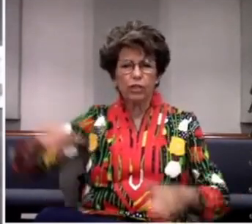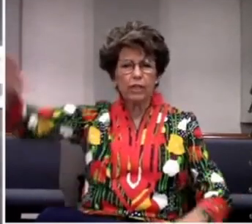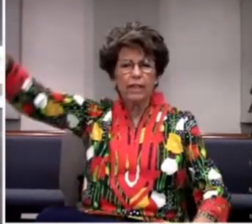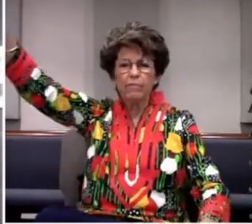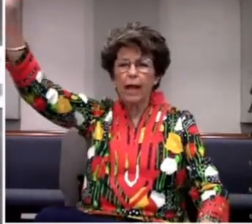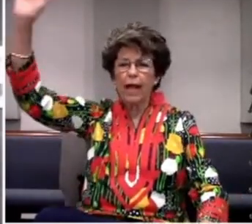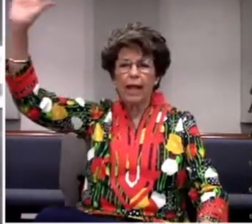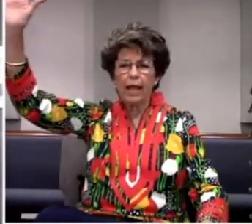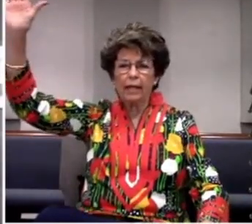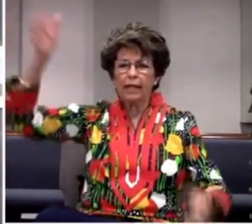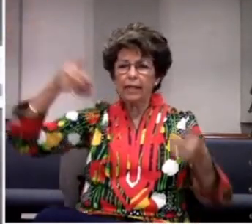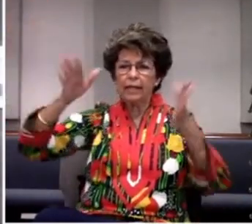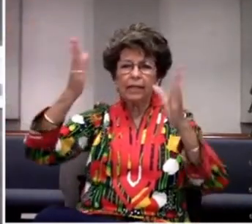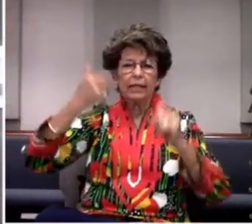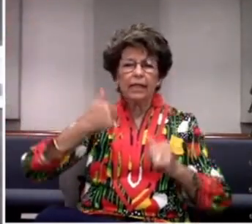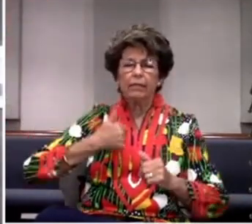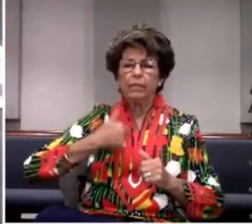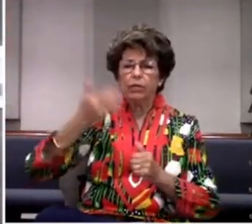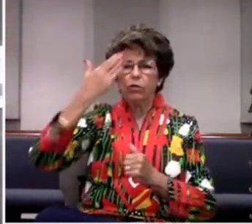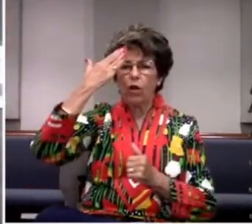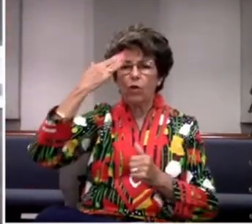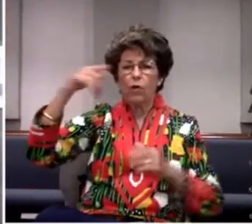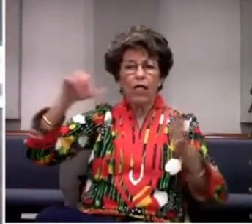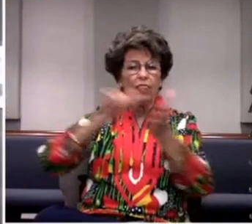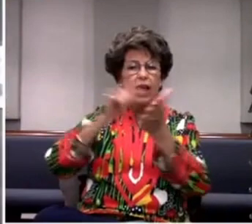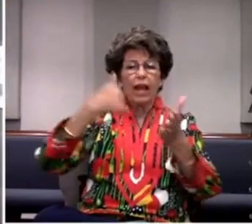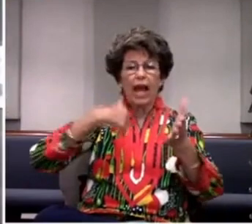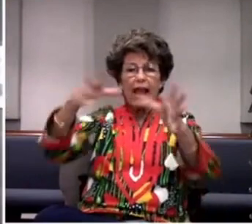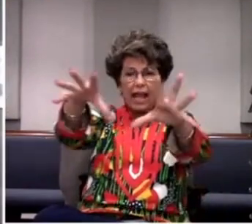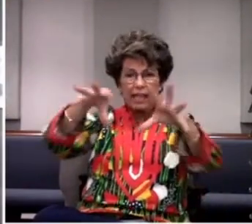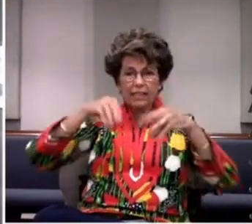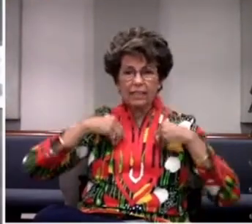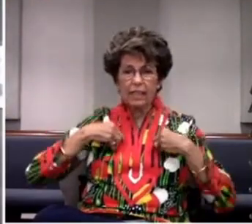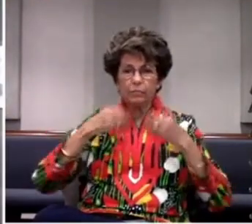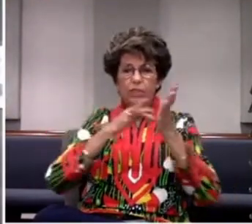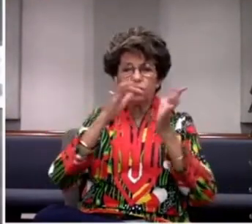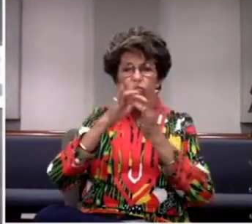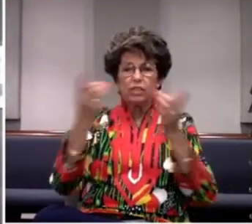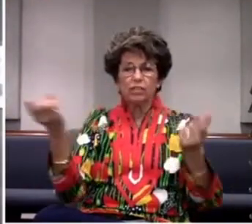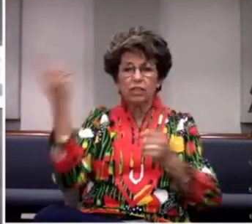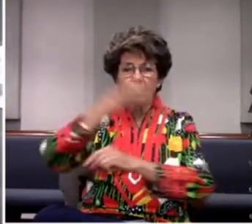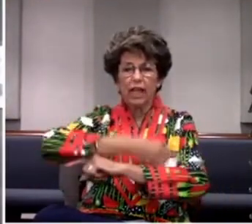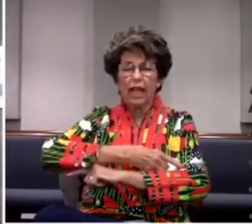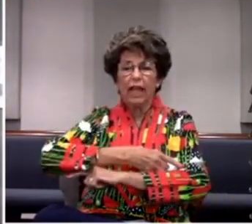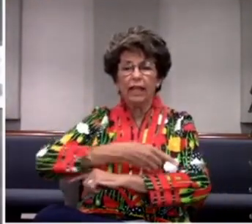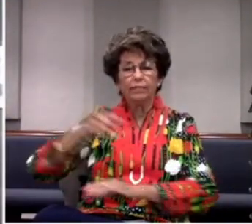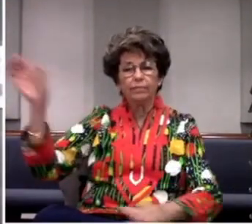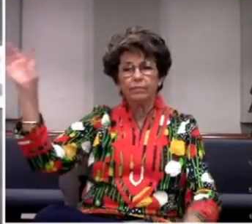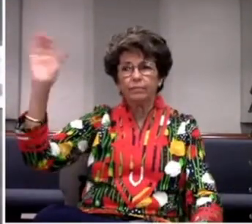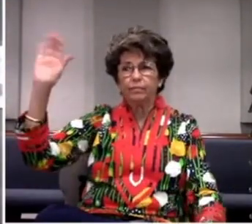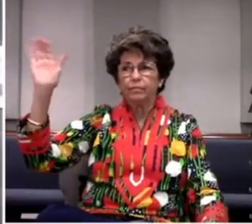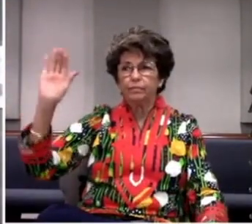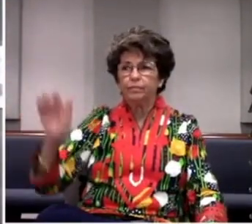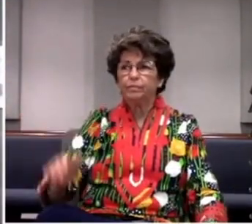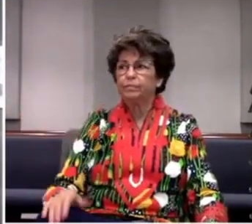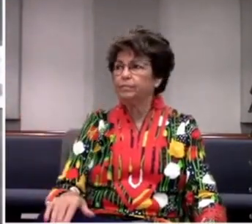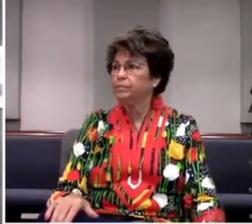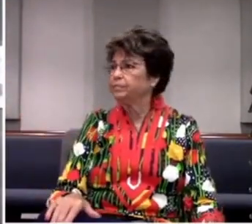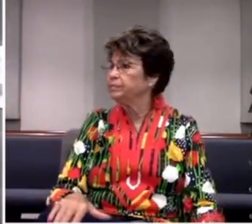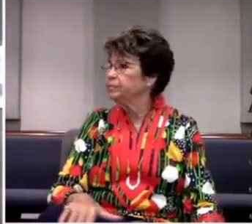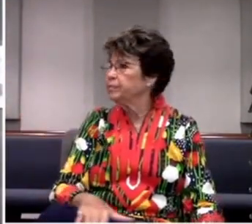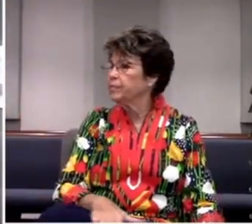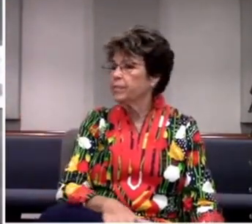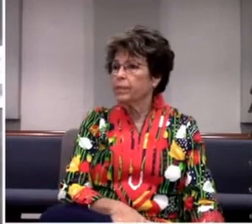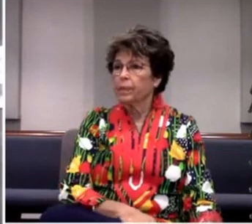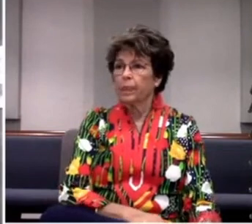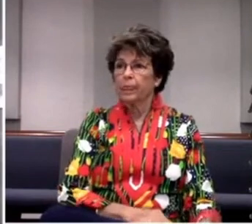know that I accepted Jesus today. If you did that, would you just lift your hand up and put it down? Just let me see it. Pastor, I accepted Christ today in my pew. God